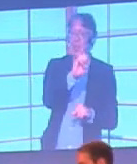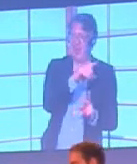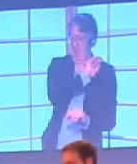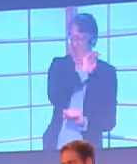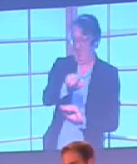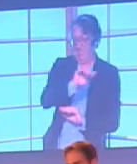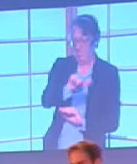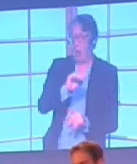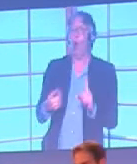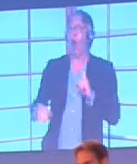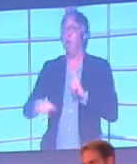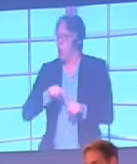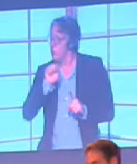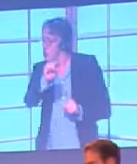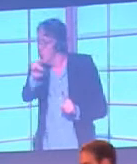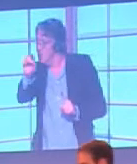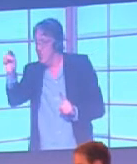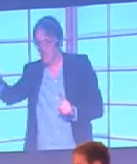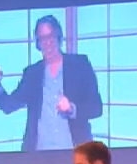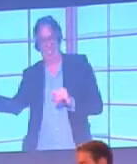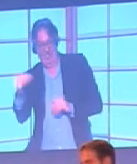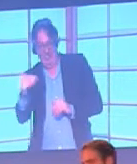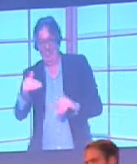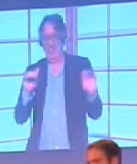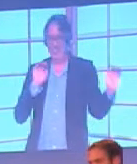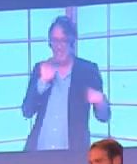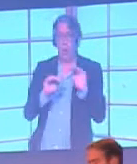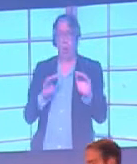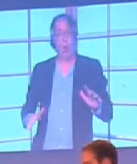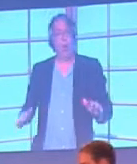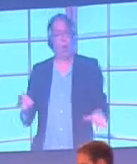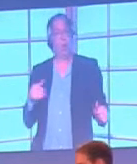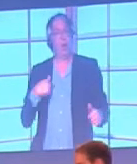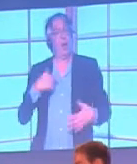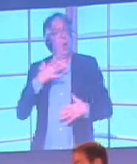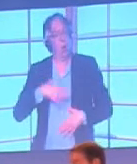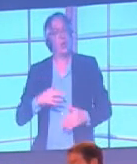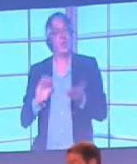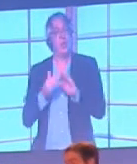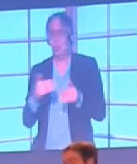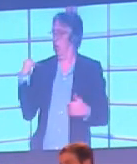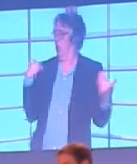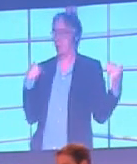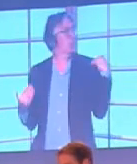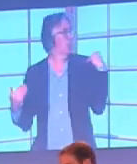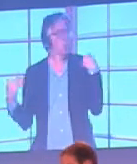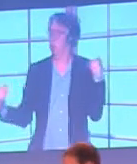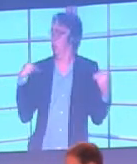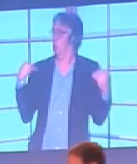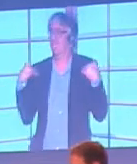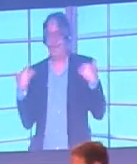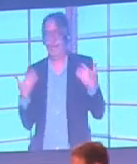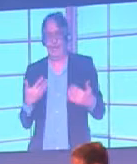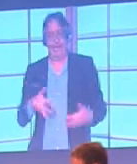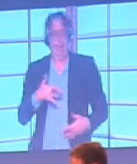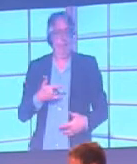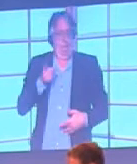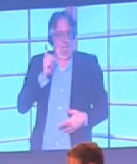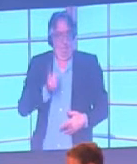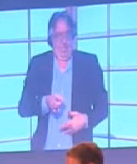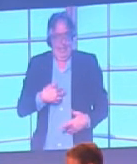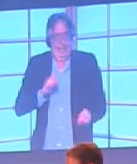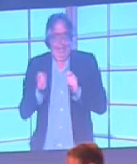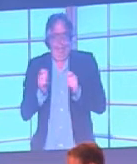different stakeholder background pushing together to enhance the experience and enhance the infrastructure of the